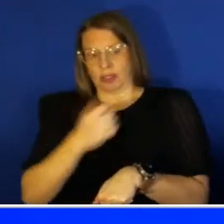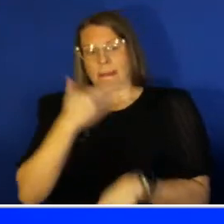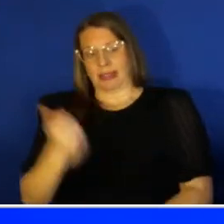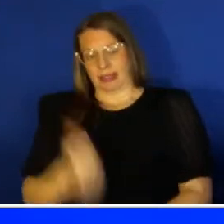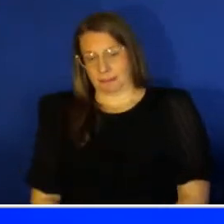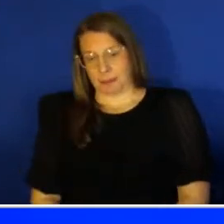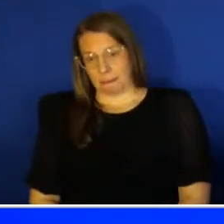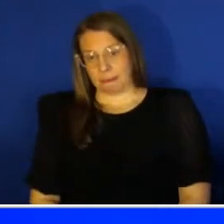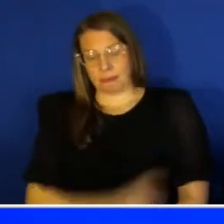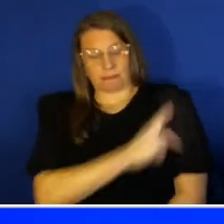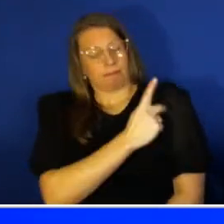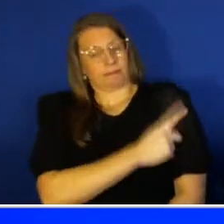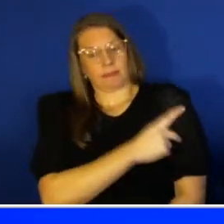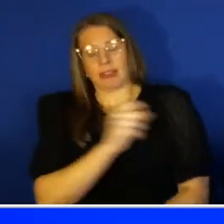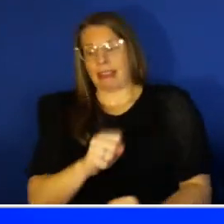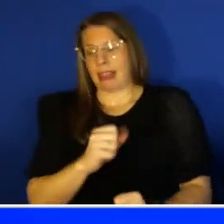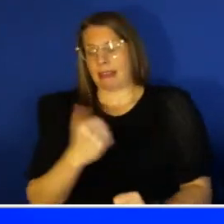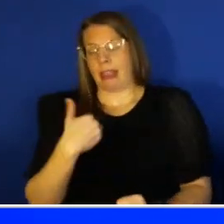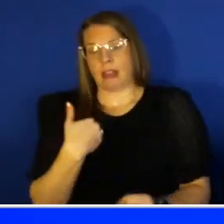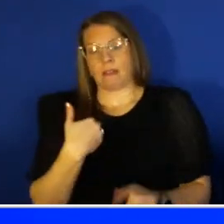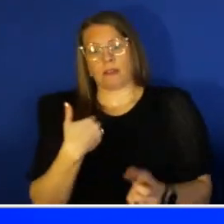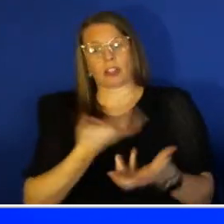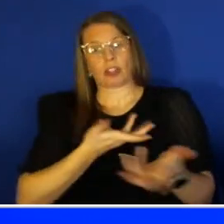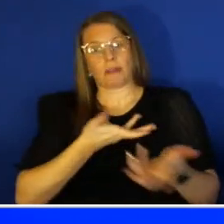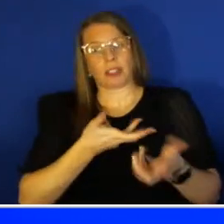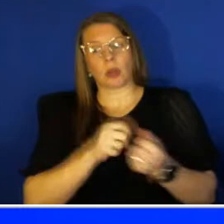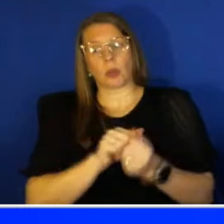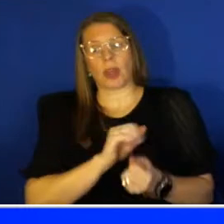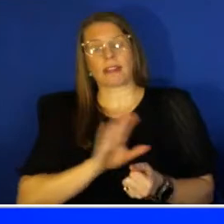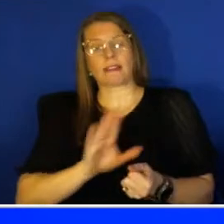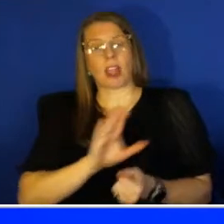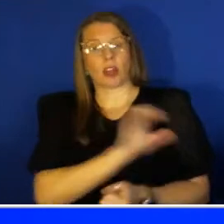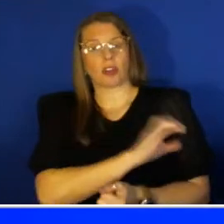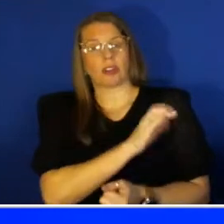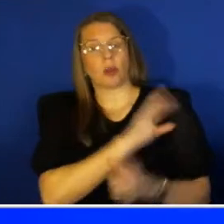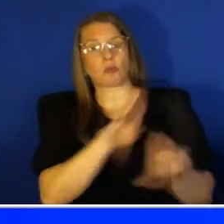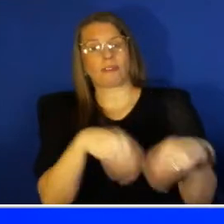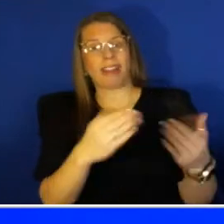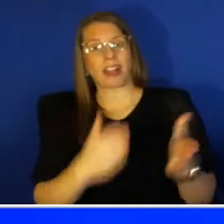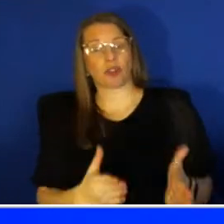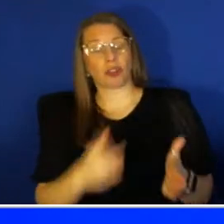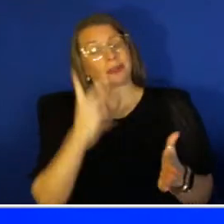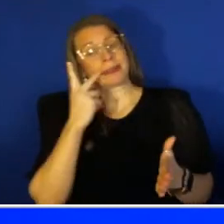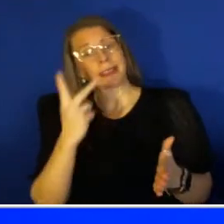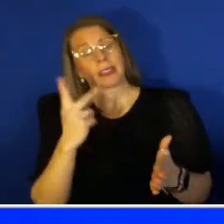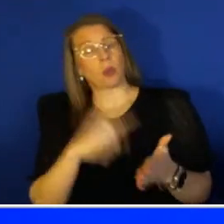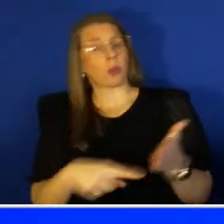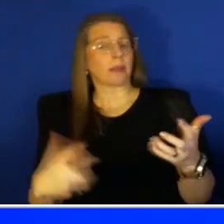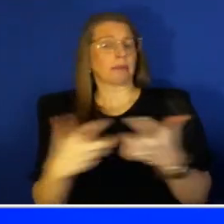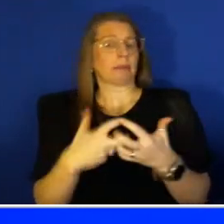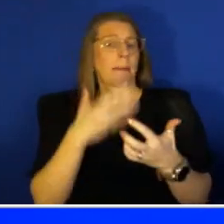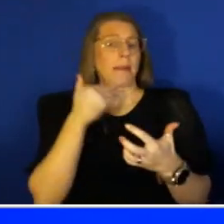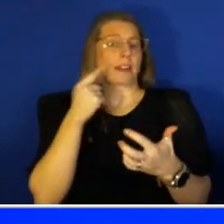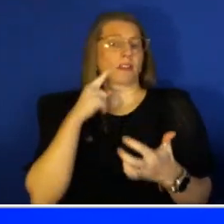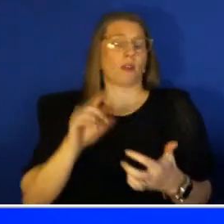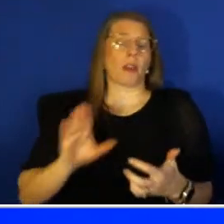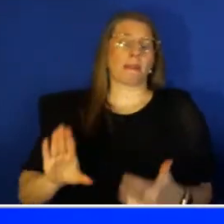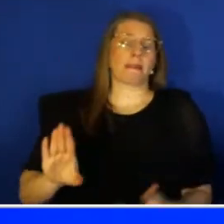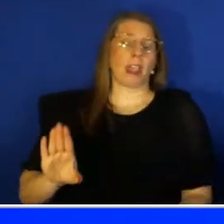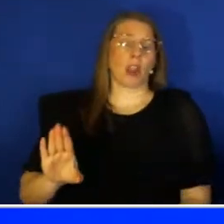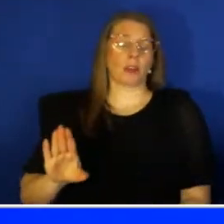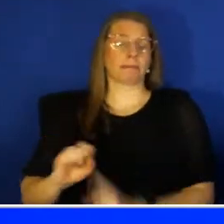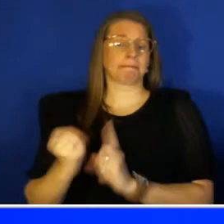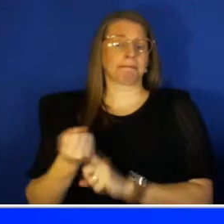always have those conversations with their clinical provider to see what fits best to their profile, and then they